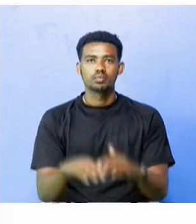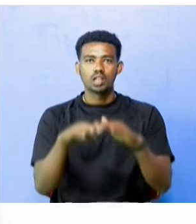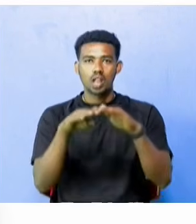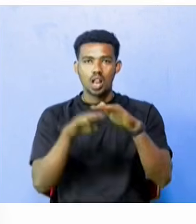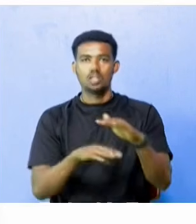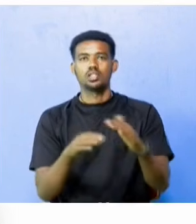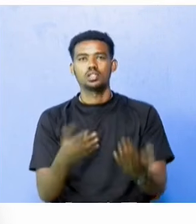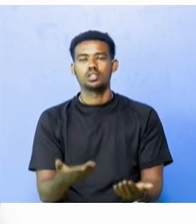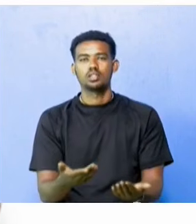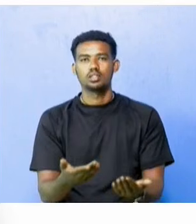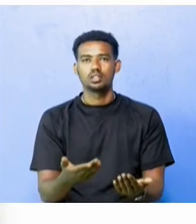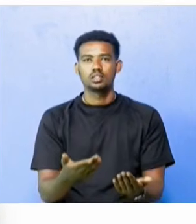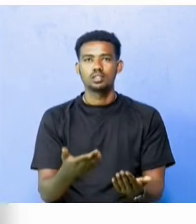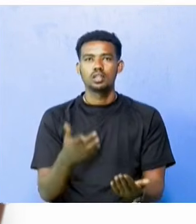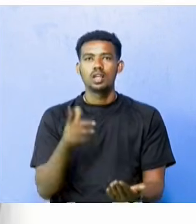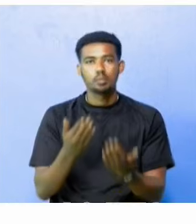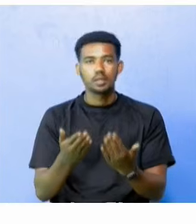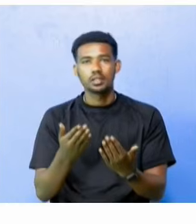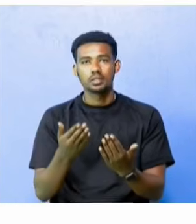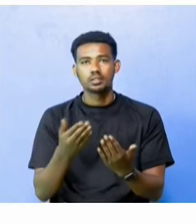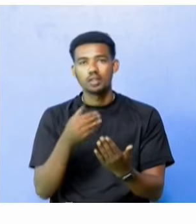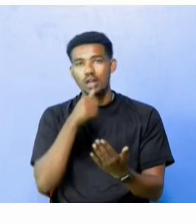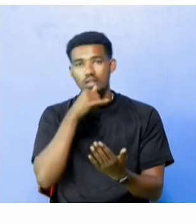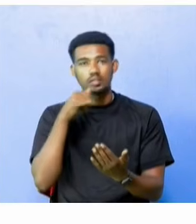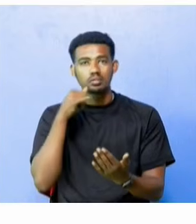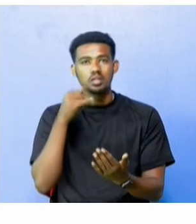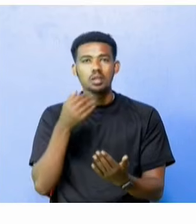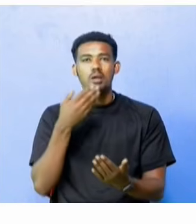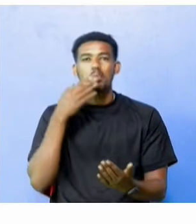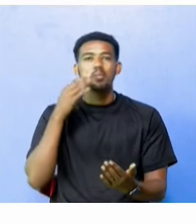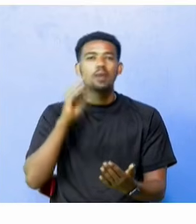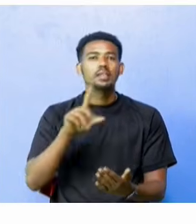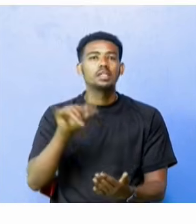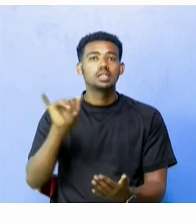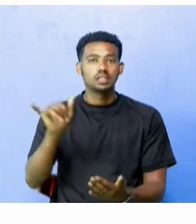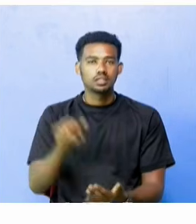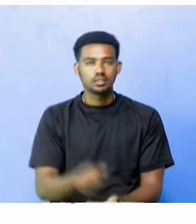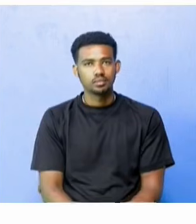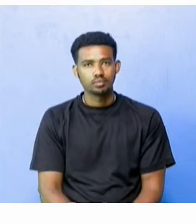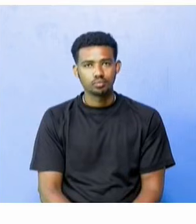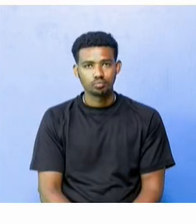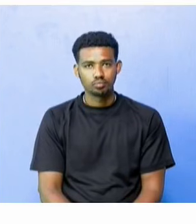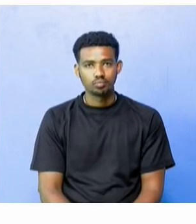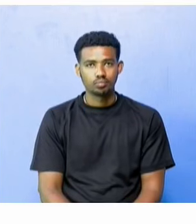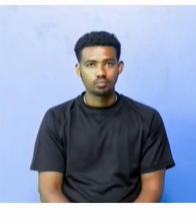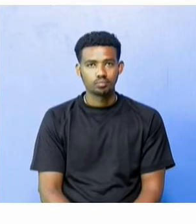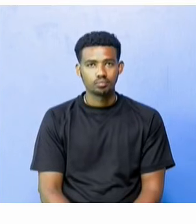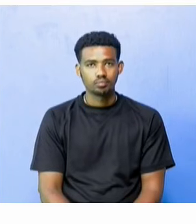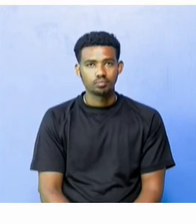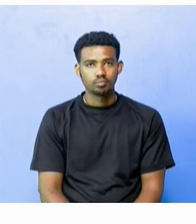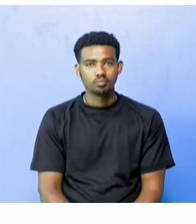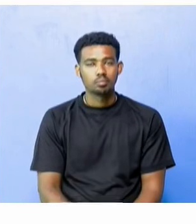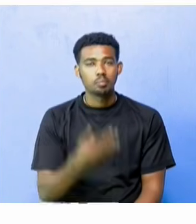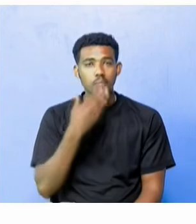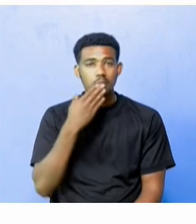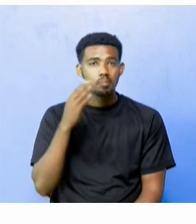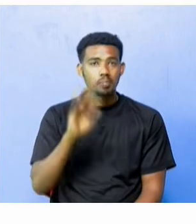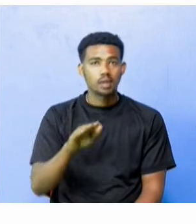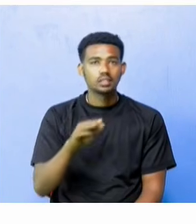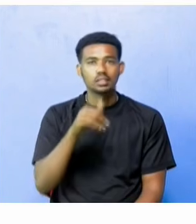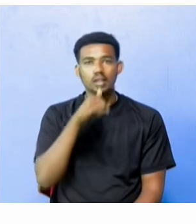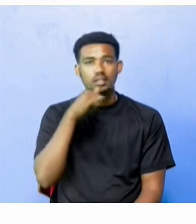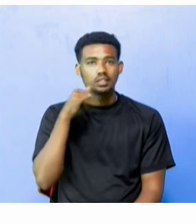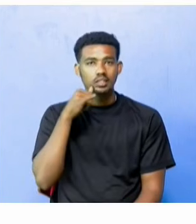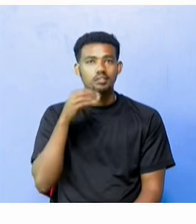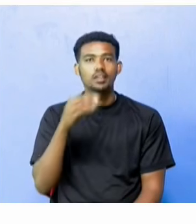Superlative, least. Badly, yeah, badly, it is an adverb, bad is an adjective.